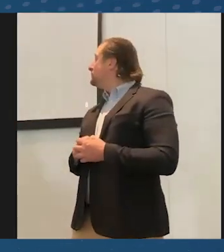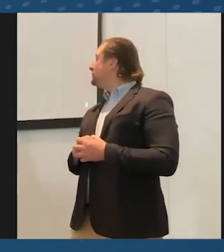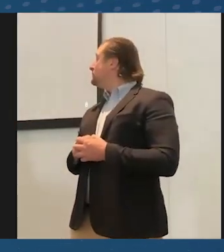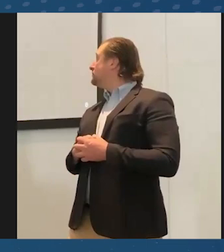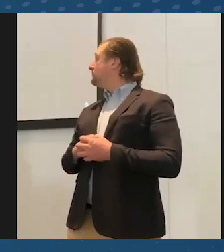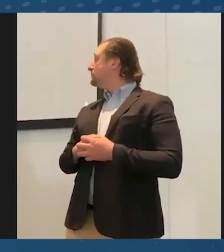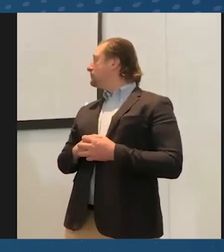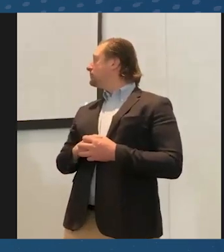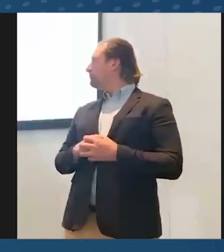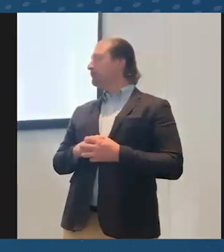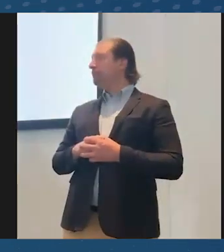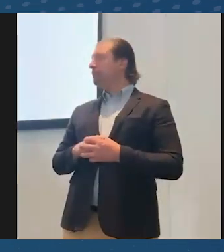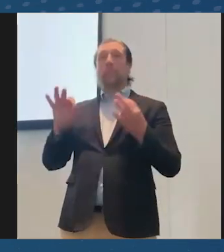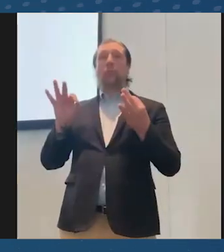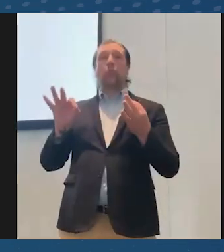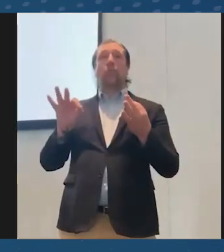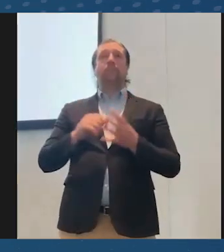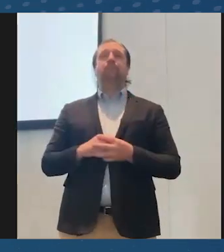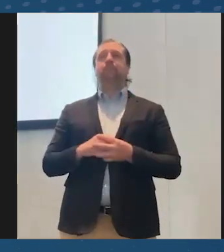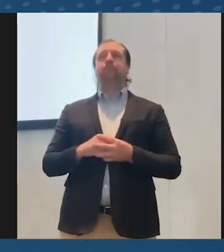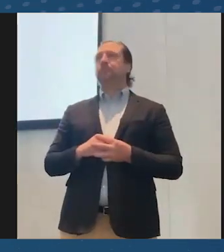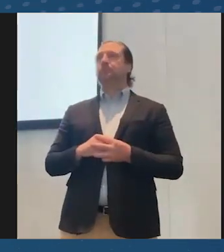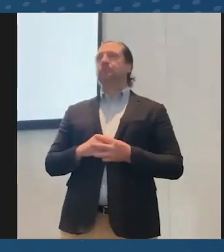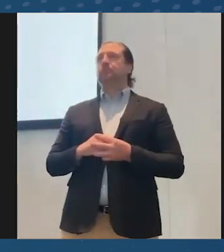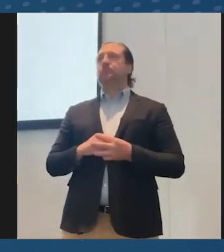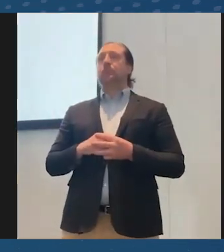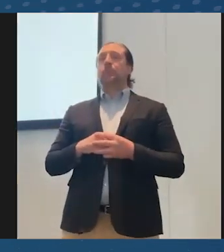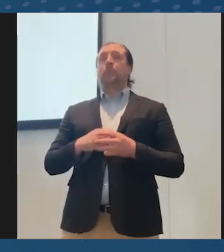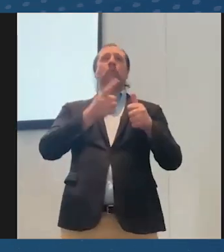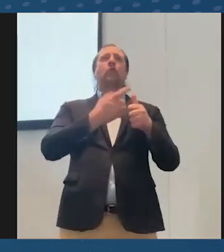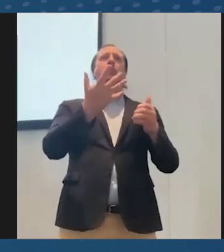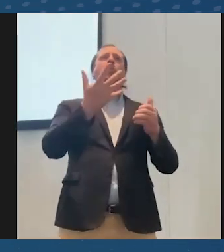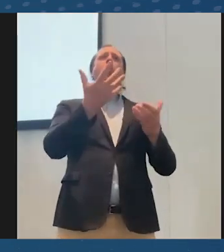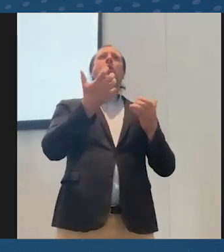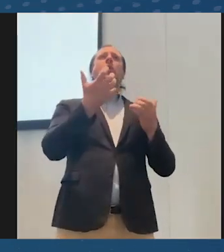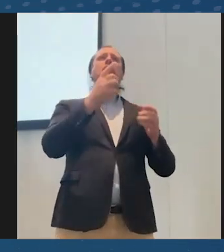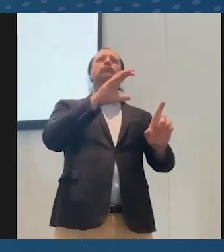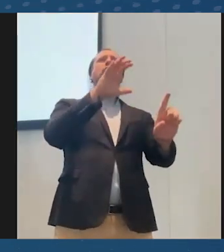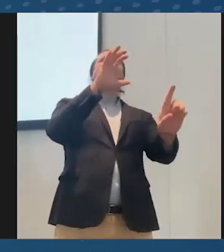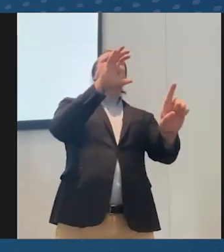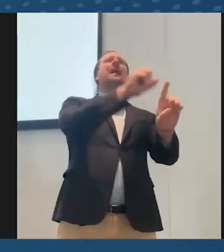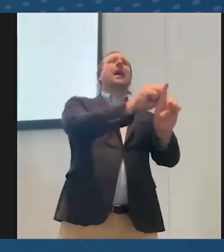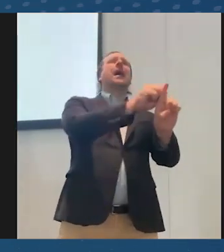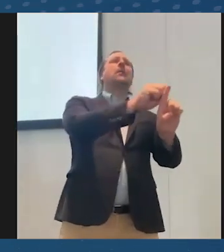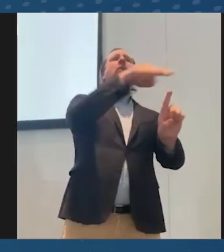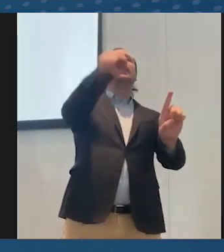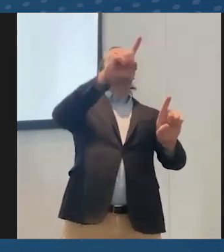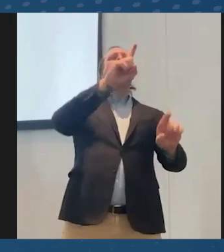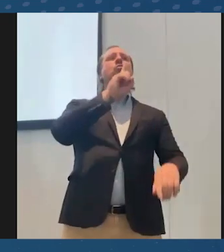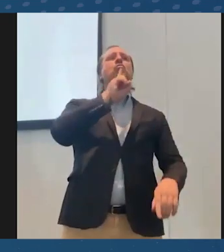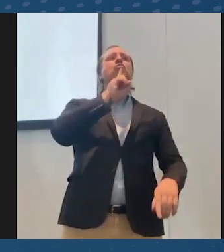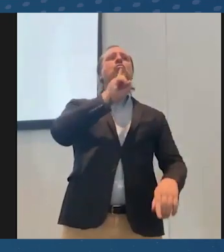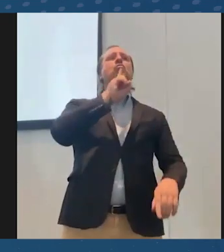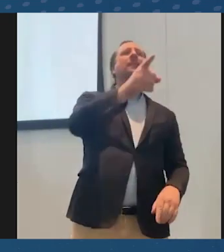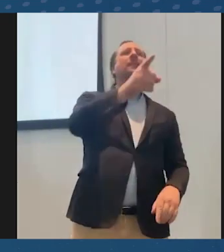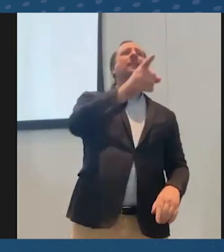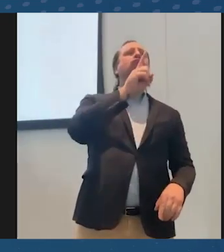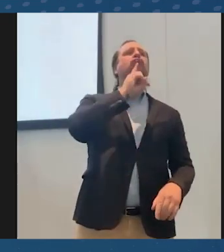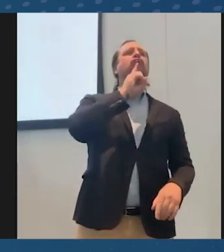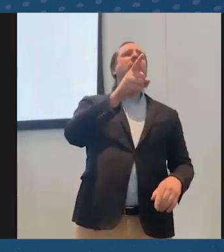See, perfect. So we wanted to capture our participants' realistic use of an